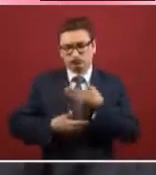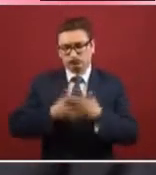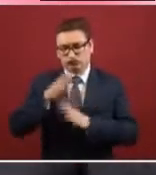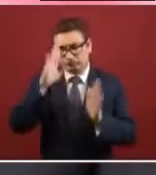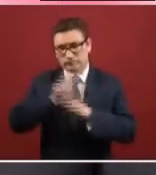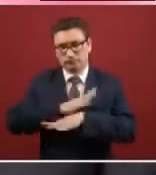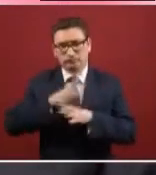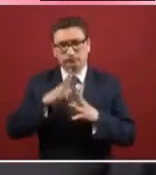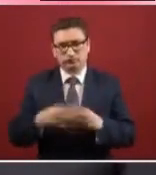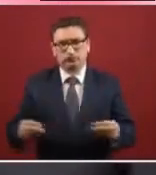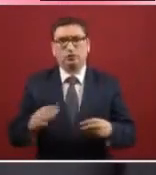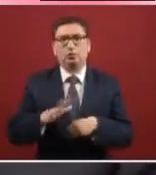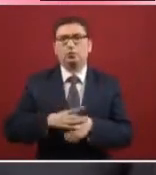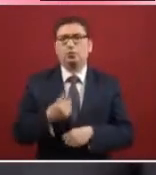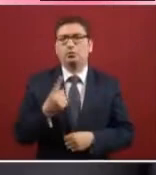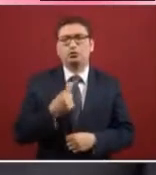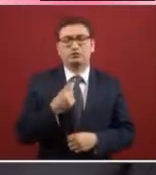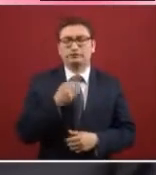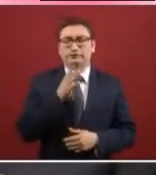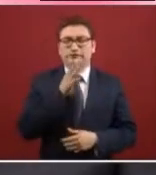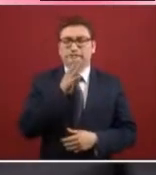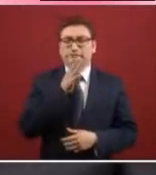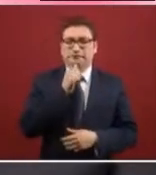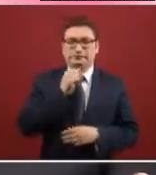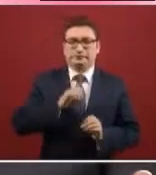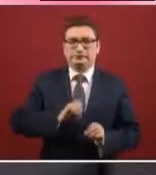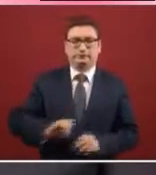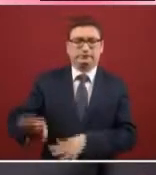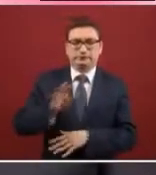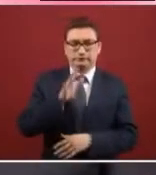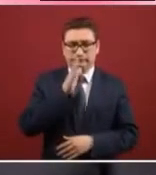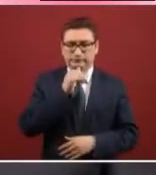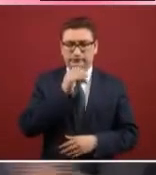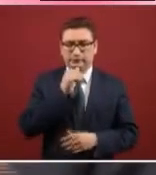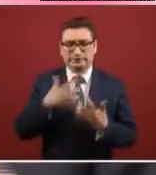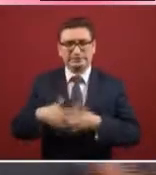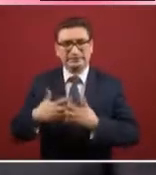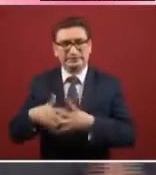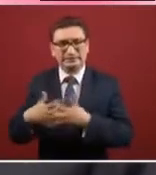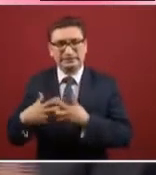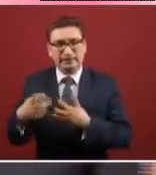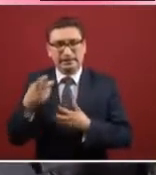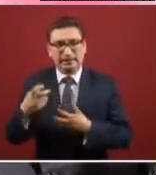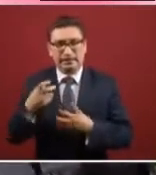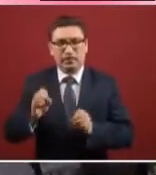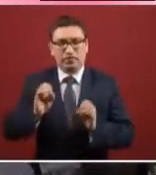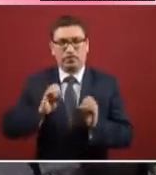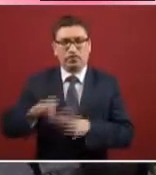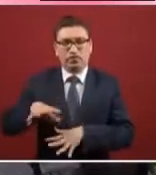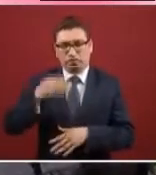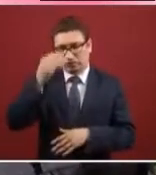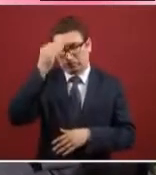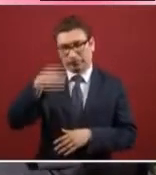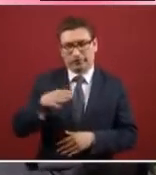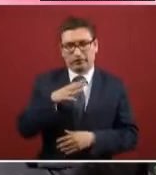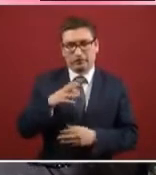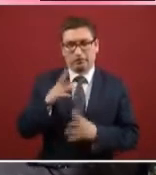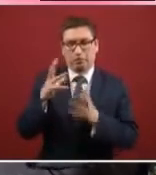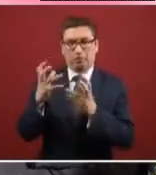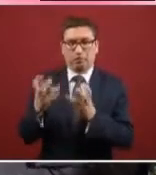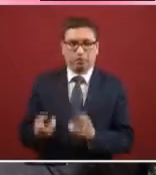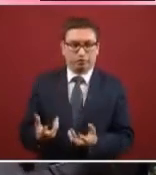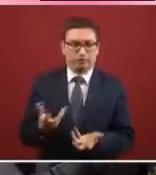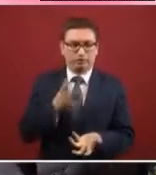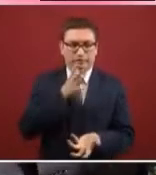trying to resolve this because we cannot leave this plant que se vuelva chatarra, that it will turn into piece of